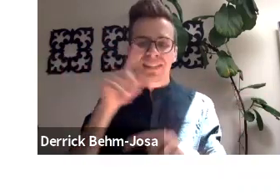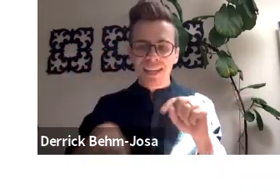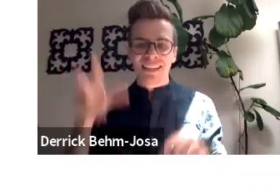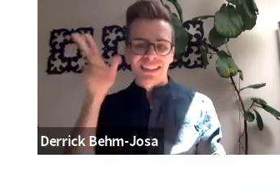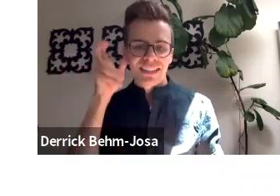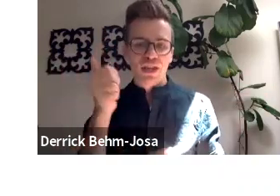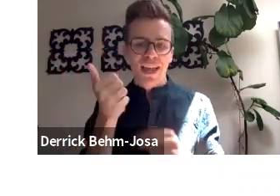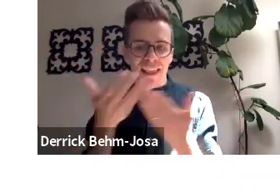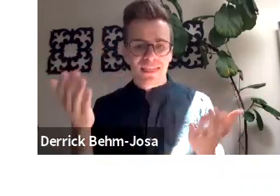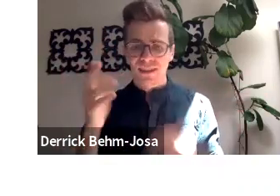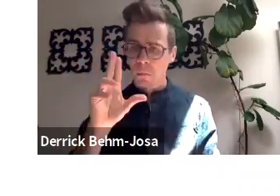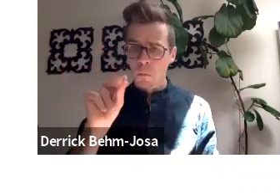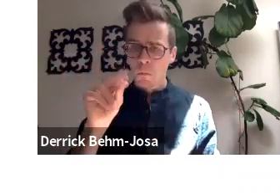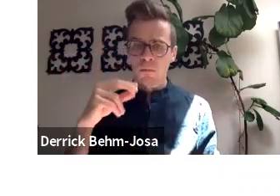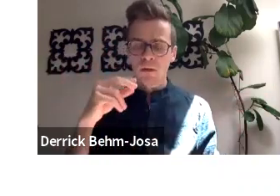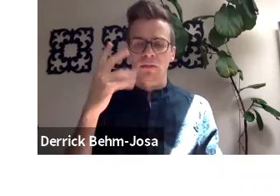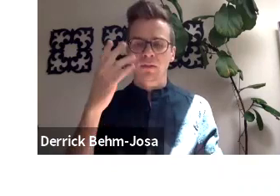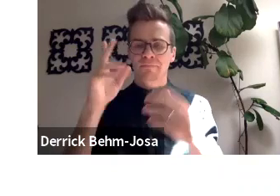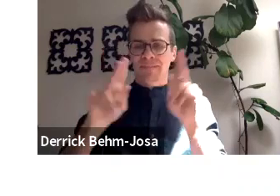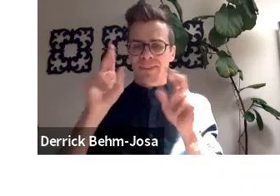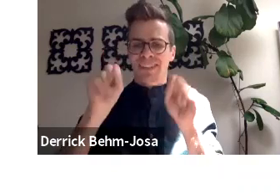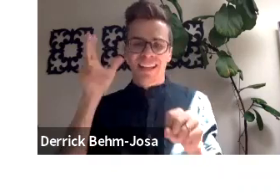every deaf person is completely and profoundly deaf.